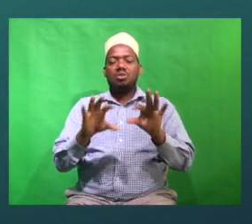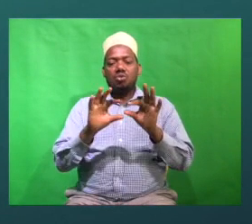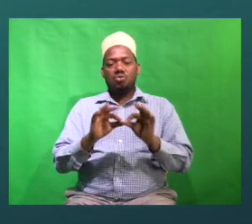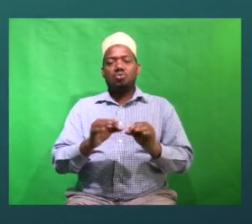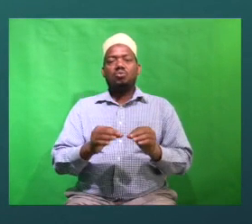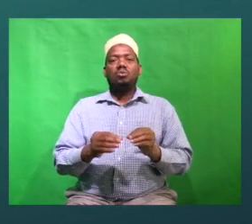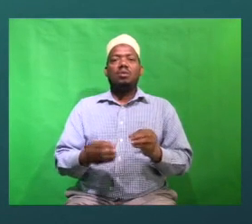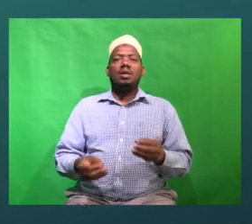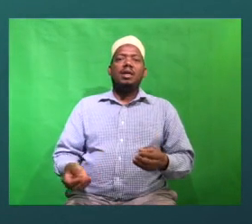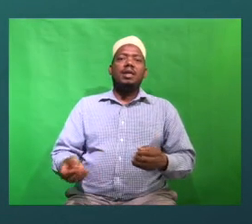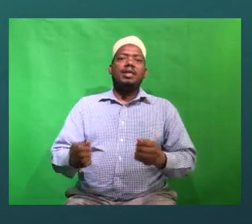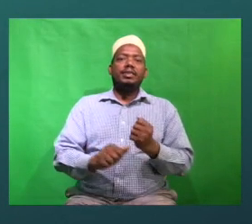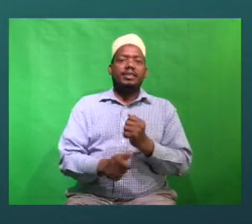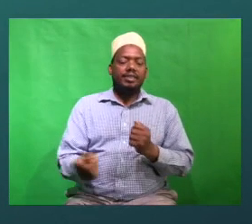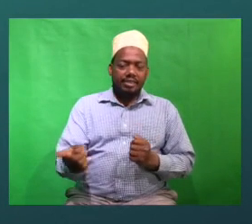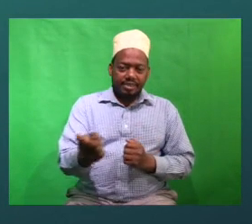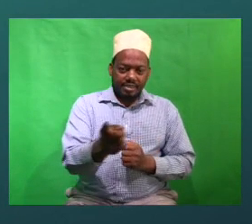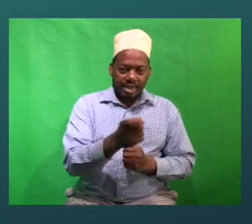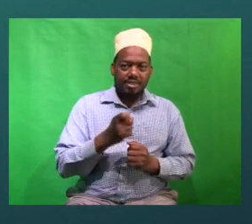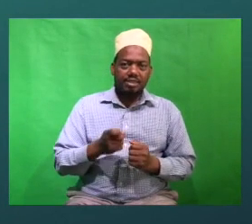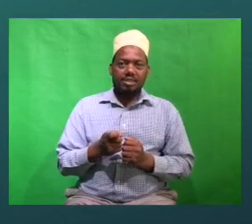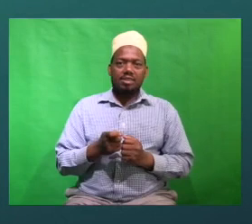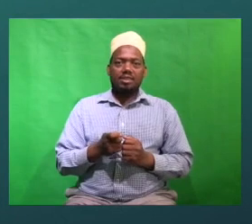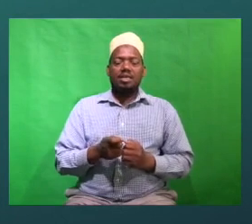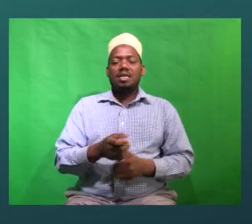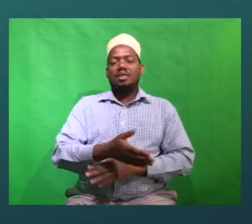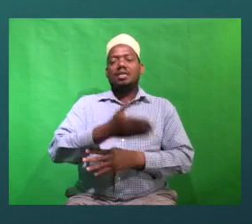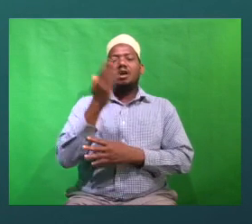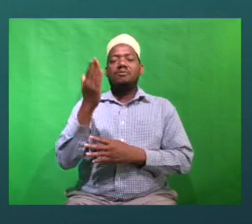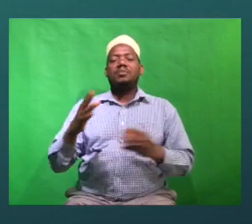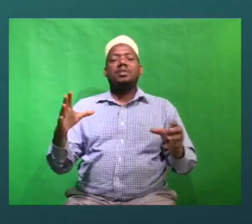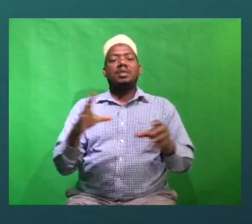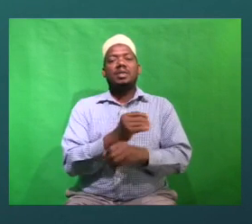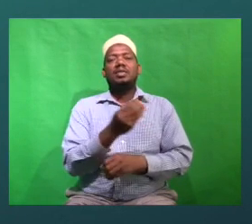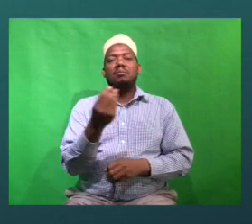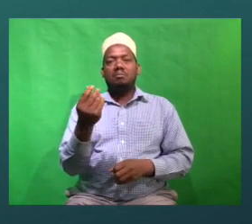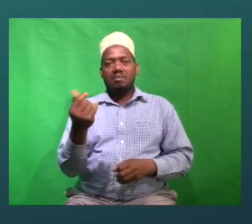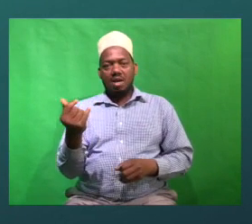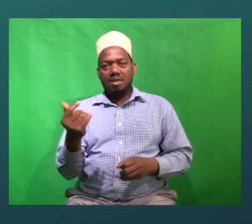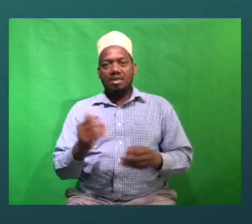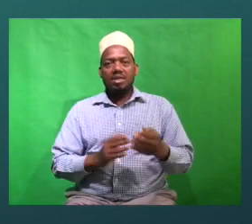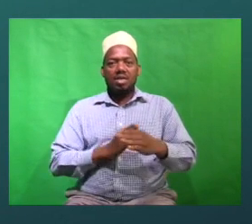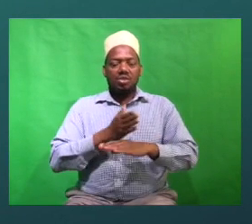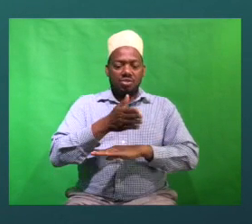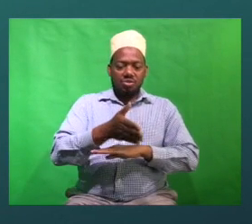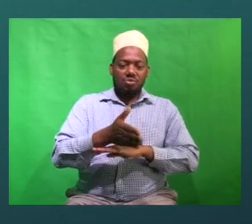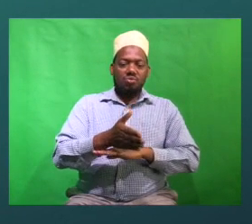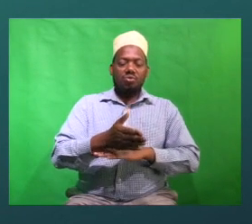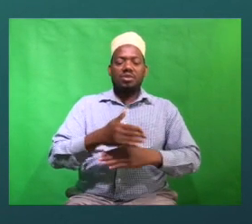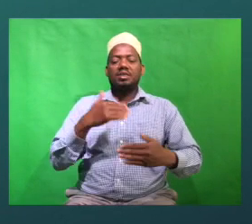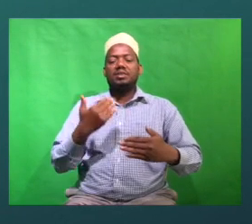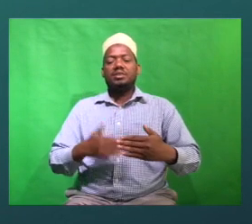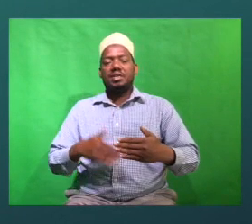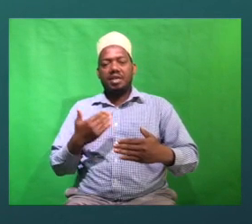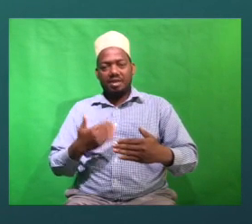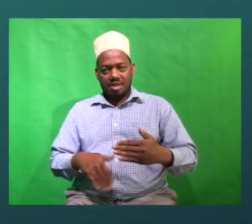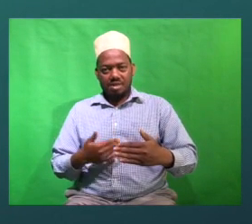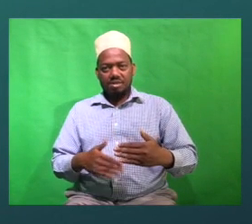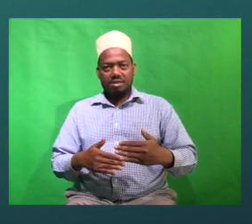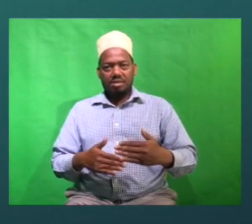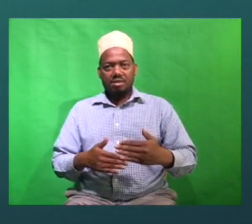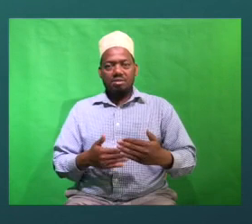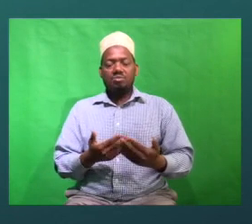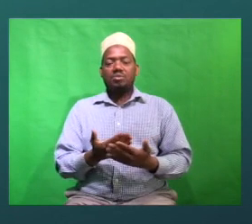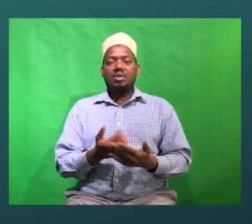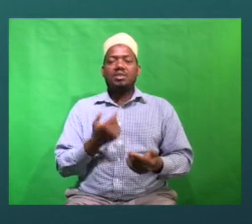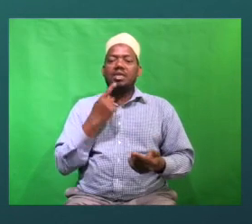can get money through the workers. The government can get money through the traders. So this you can